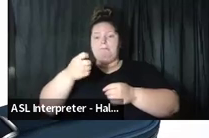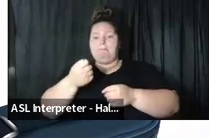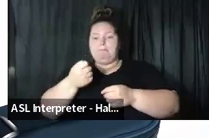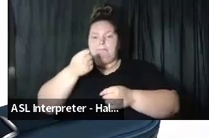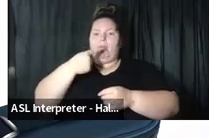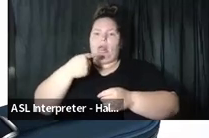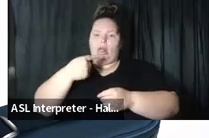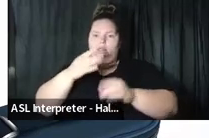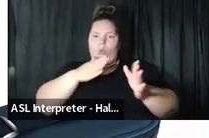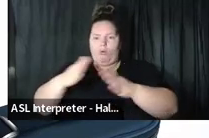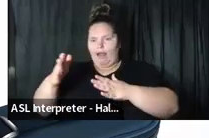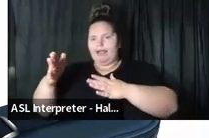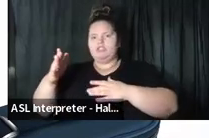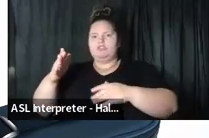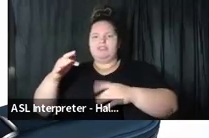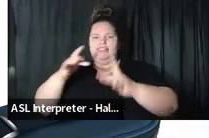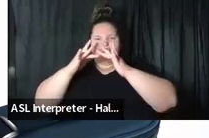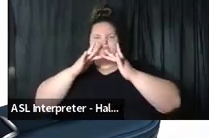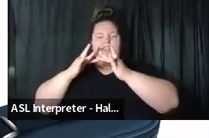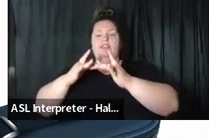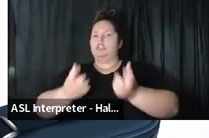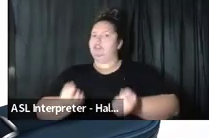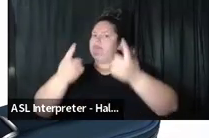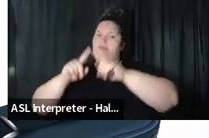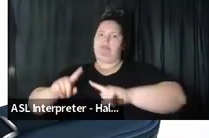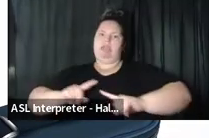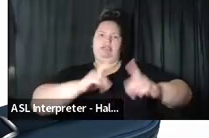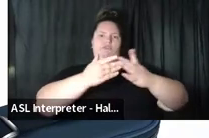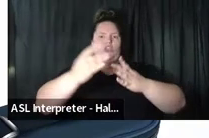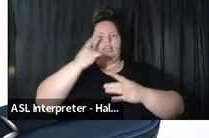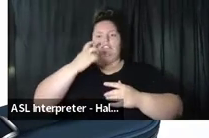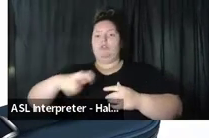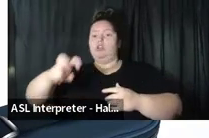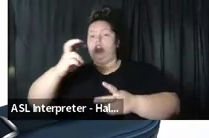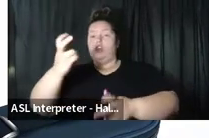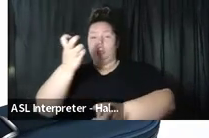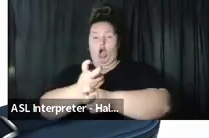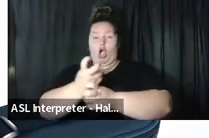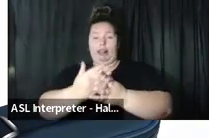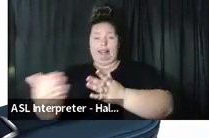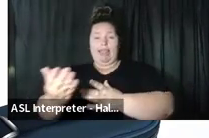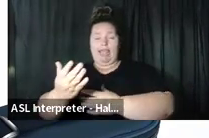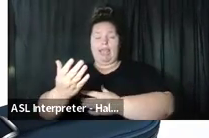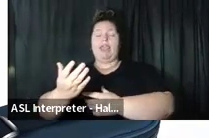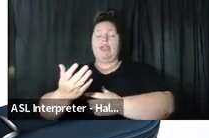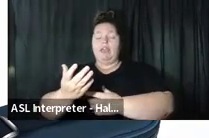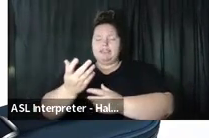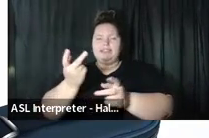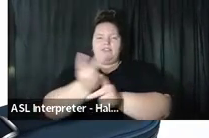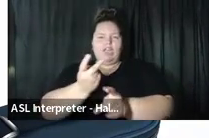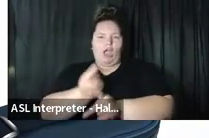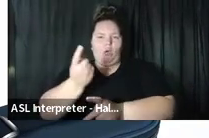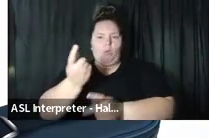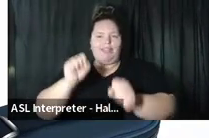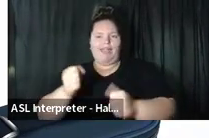for travel. The difficult thing is to find one that can hold bigger pills and more pills at